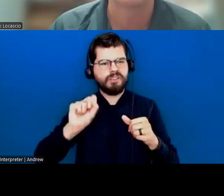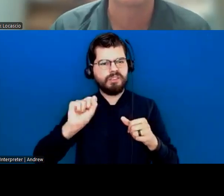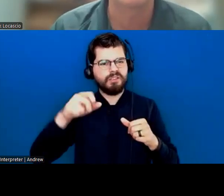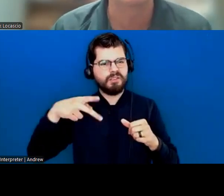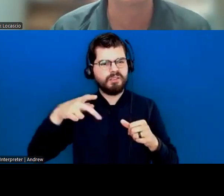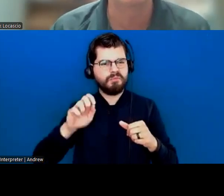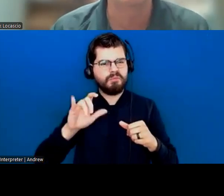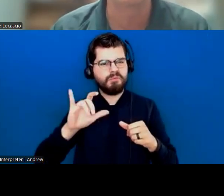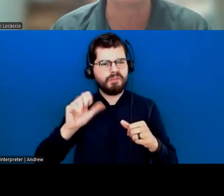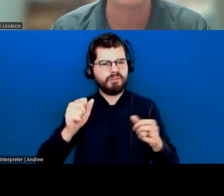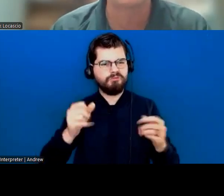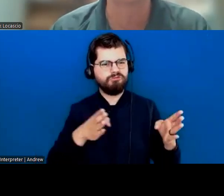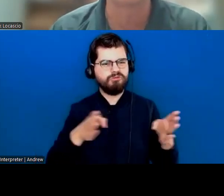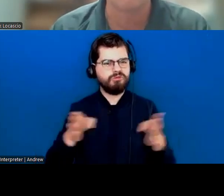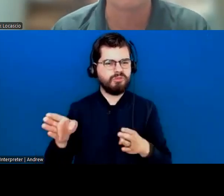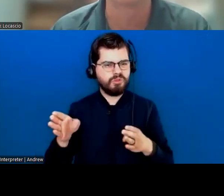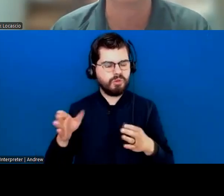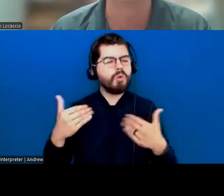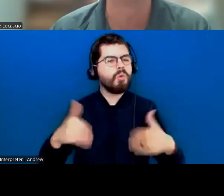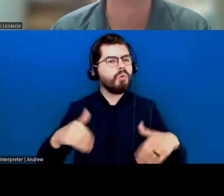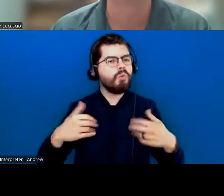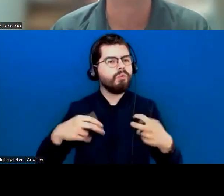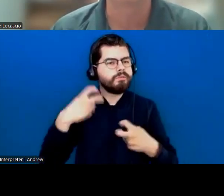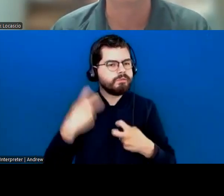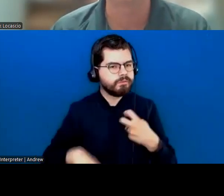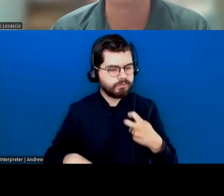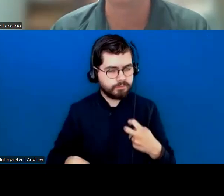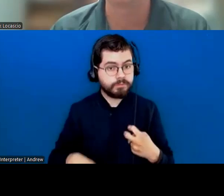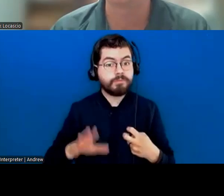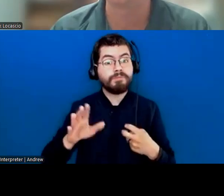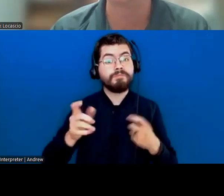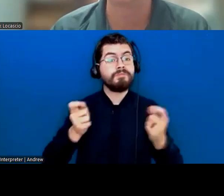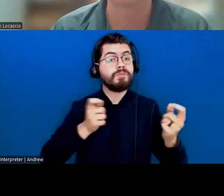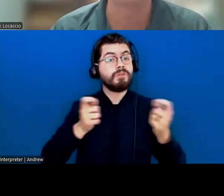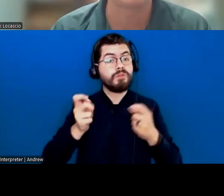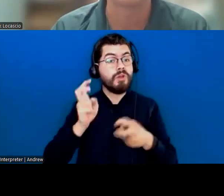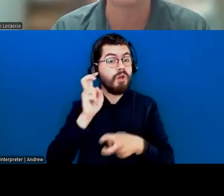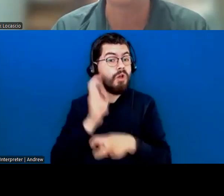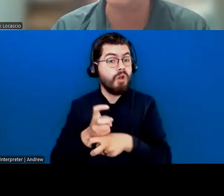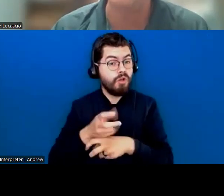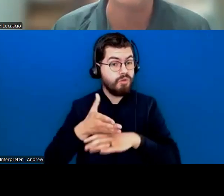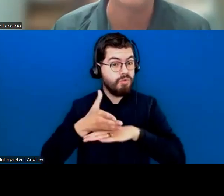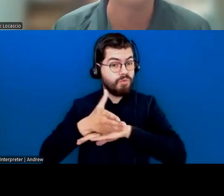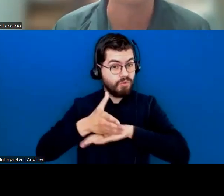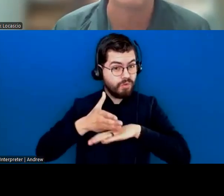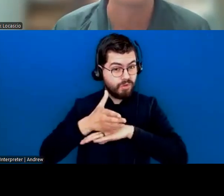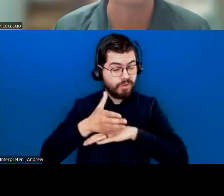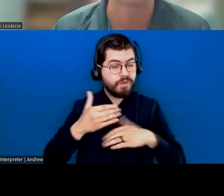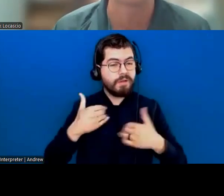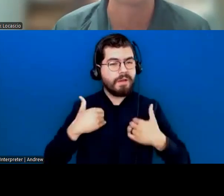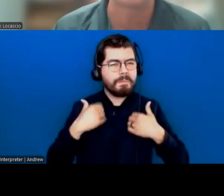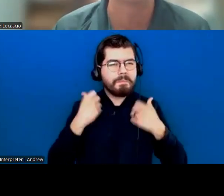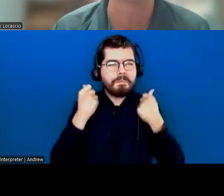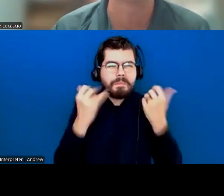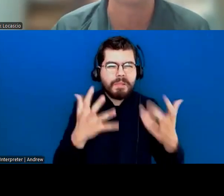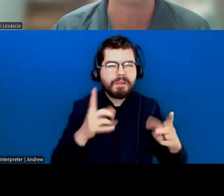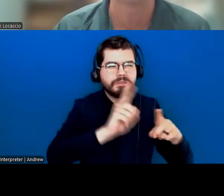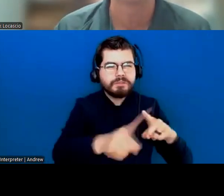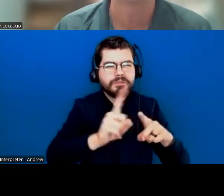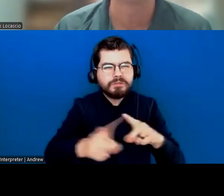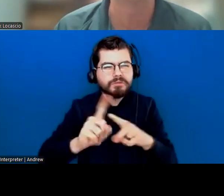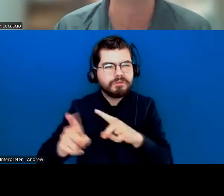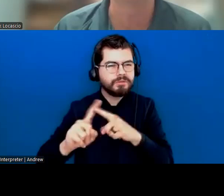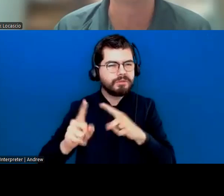question, when you're managing hardwood with the number of species that are out there that we manage